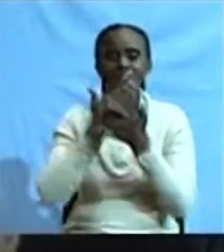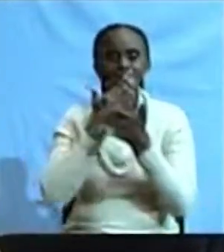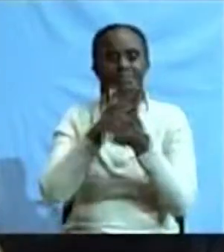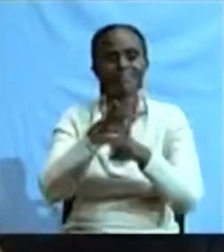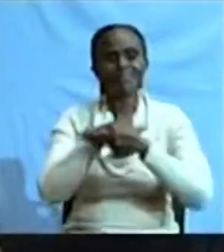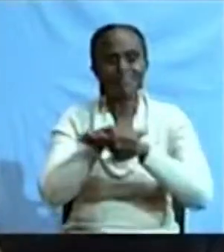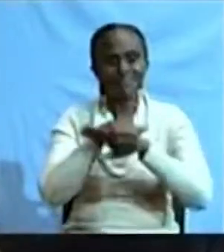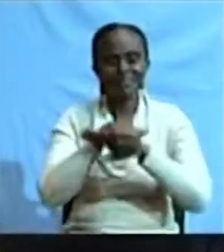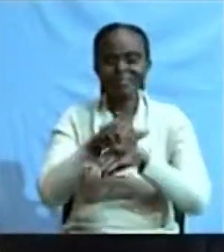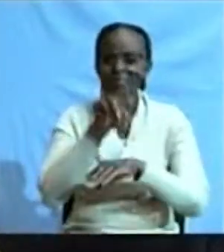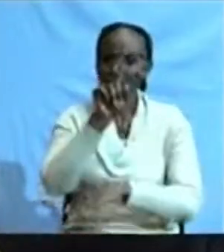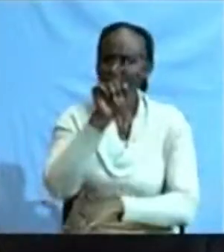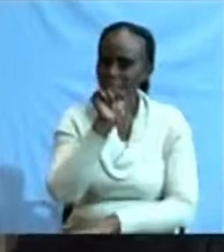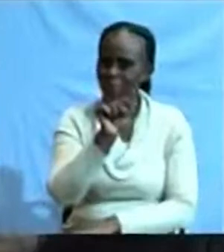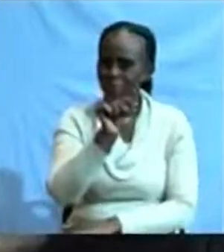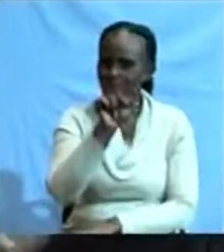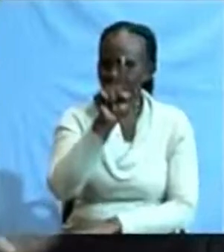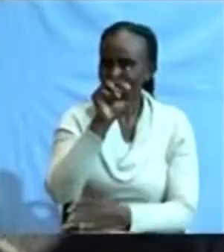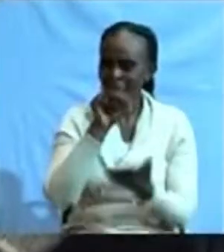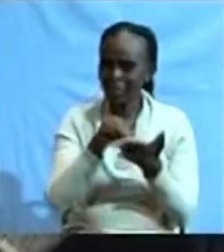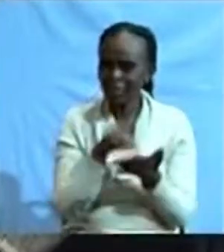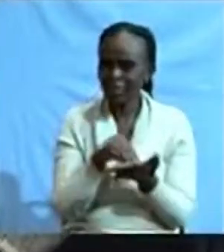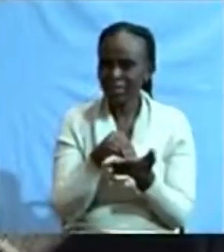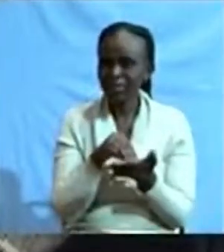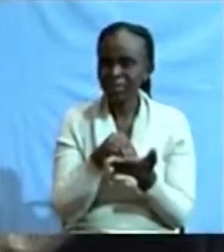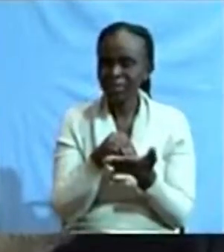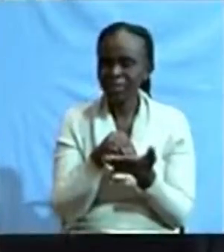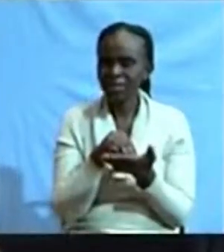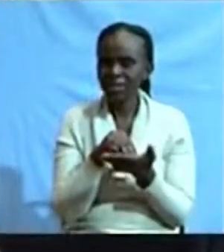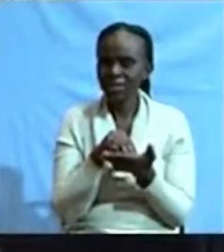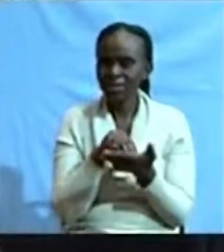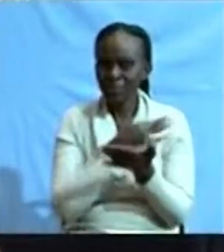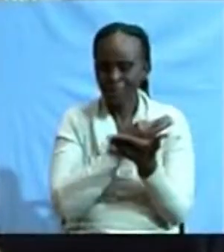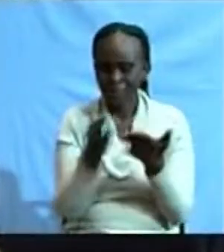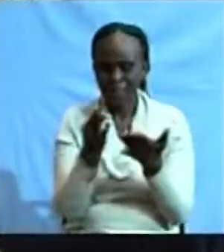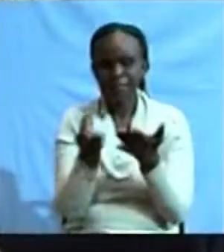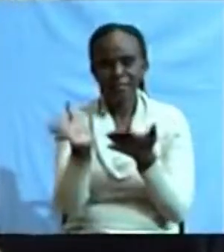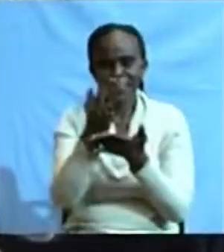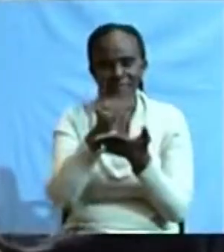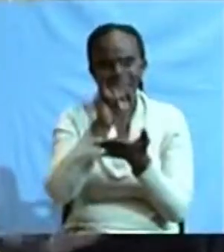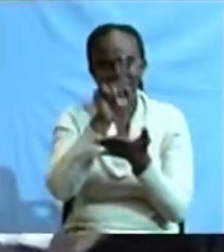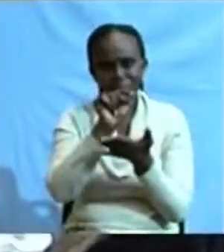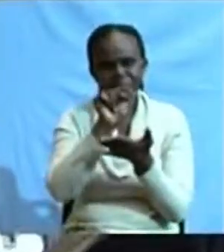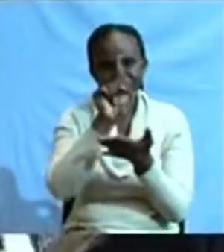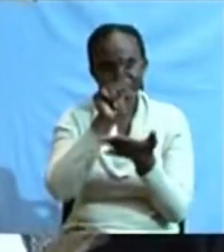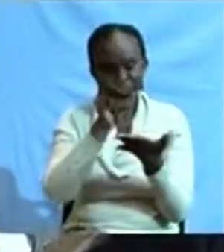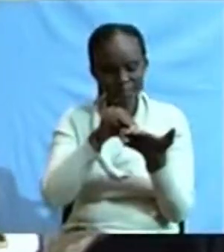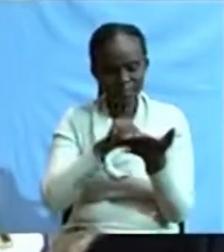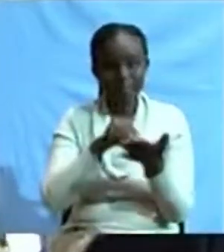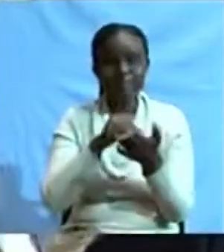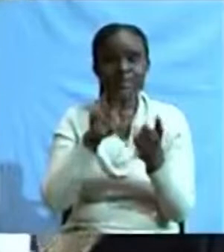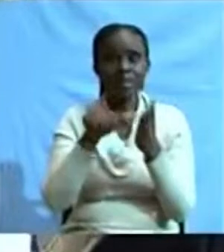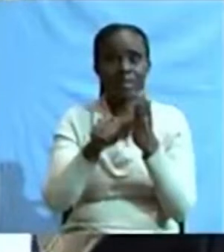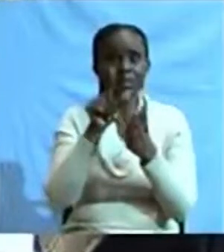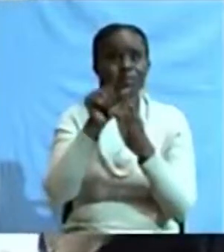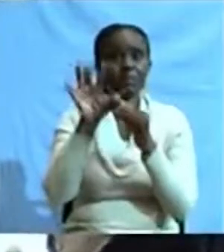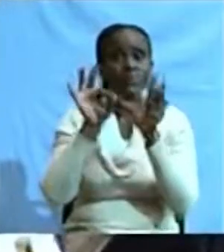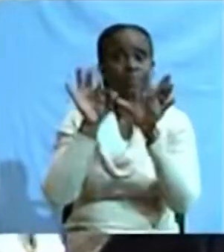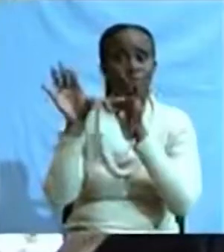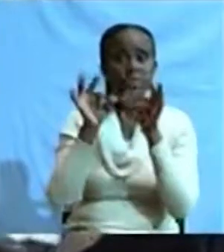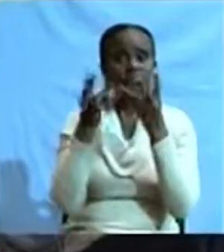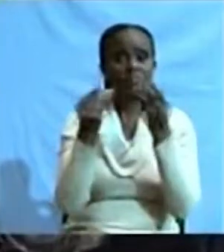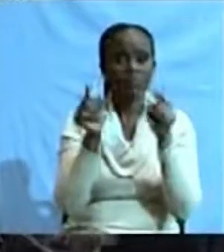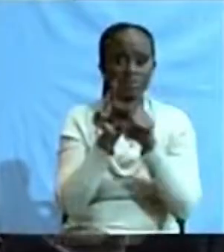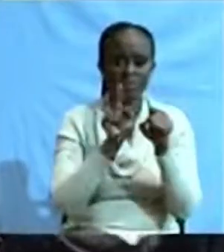see, 1.1 million, failure to collect 1.1 million, then you want to select a few